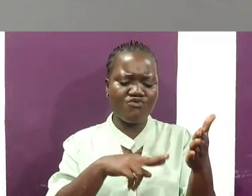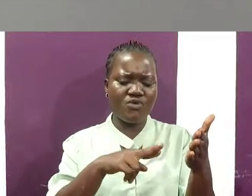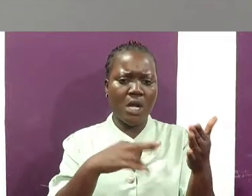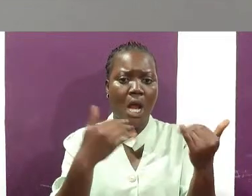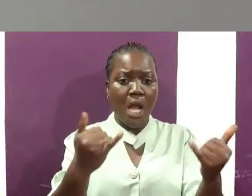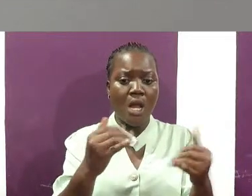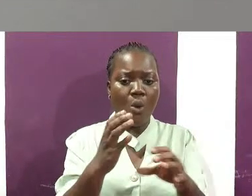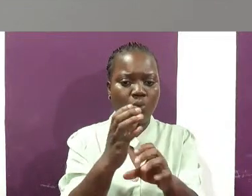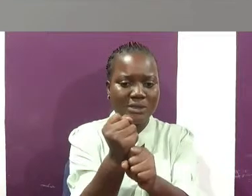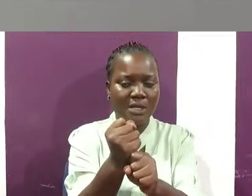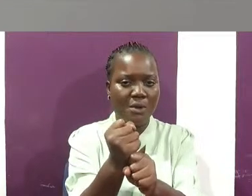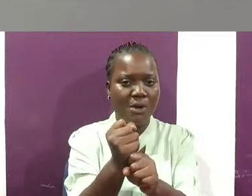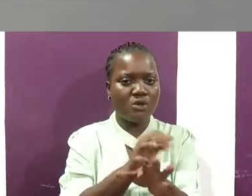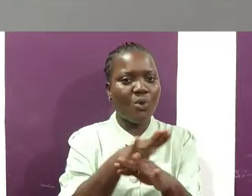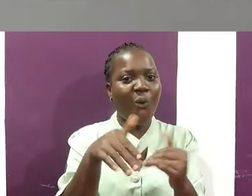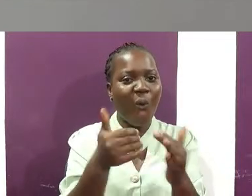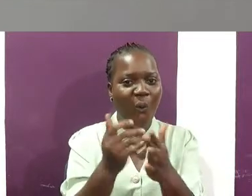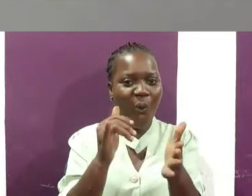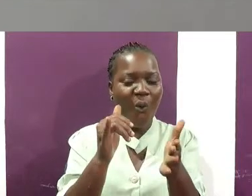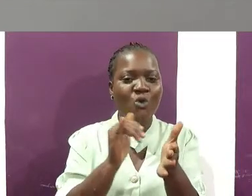tonight.